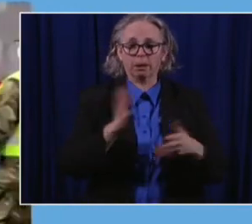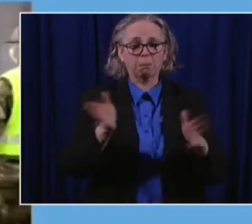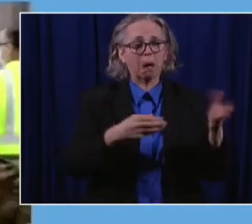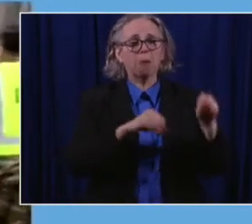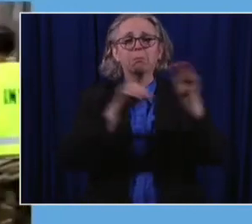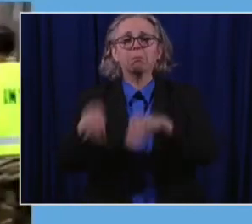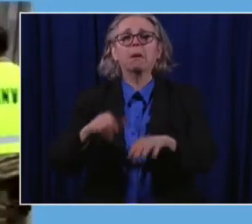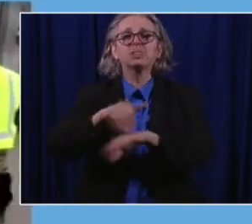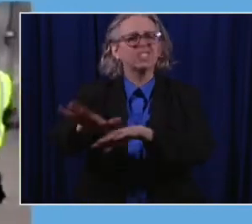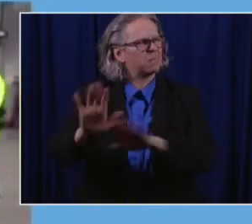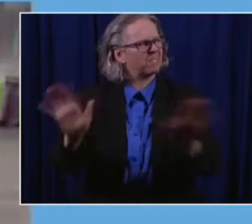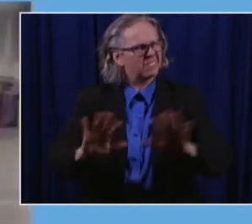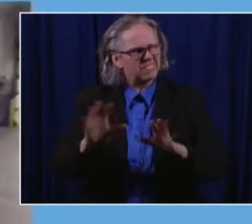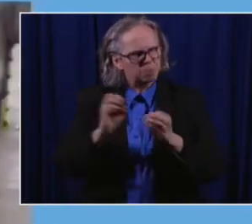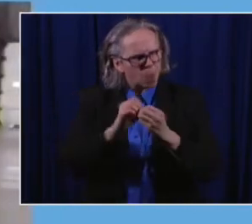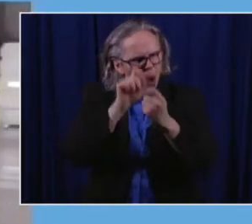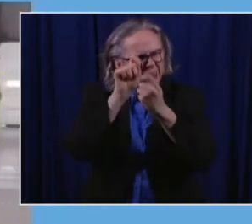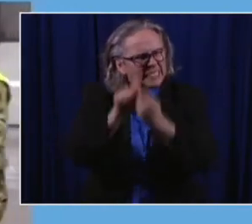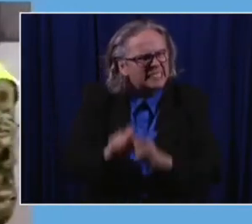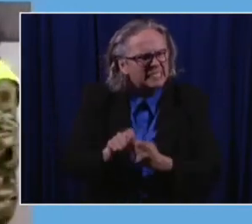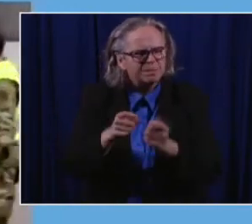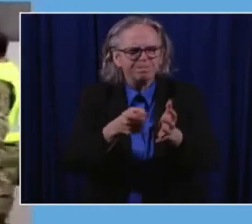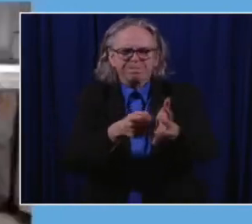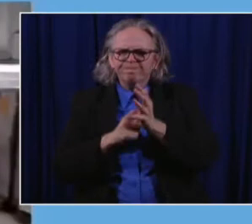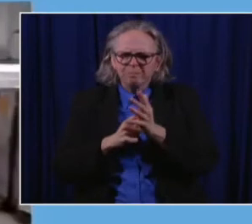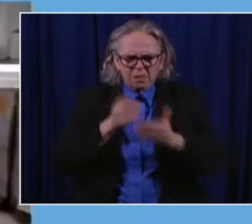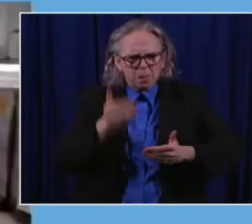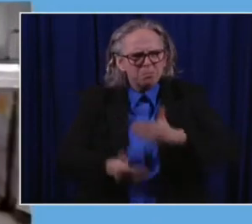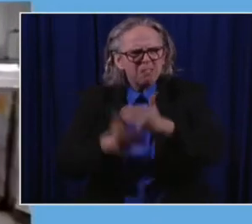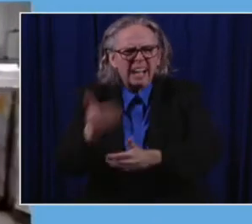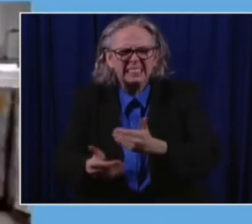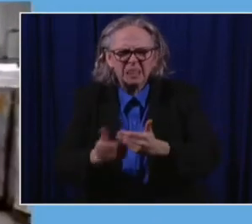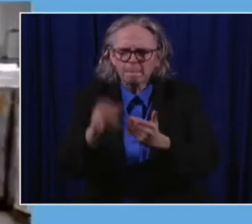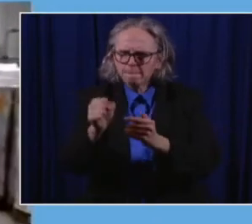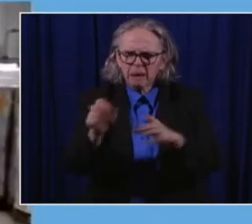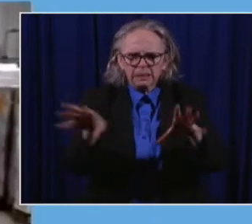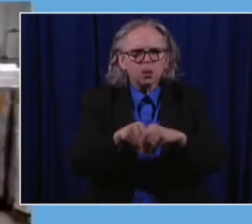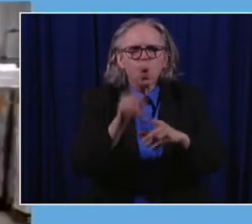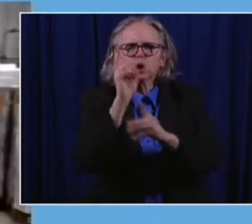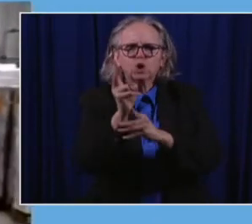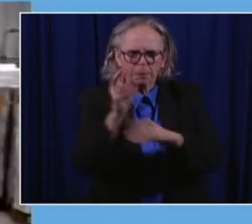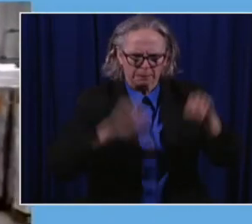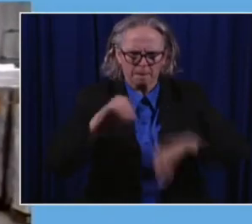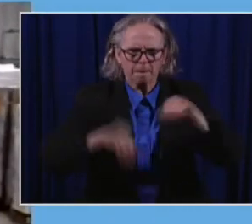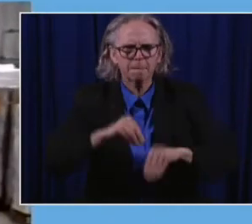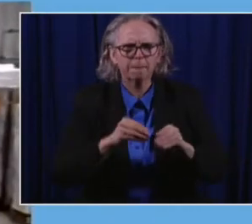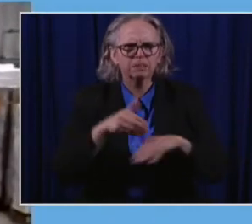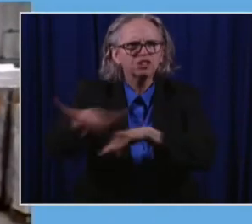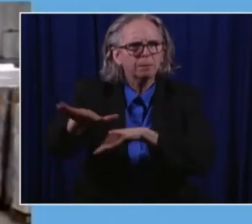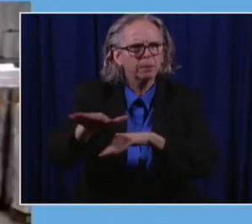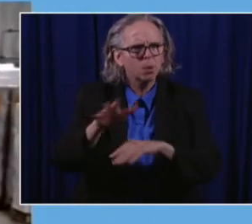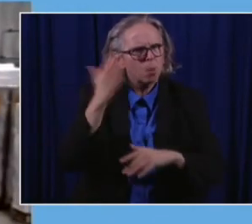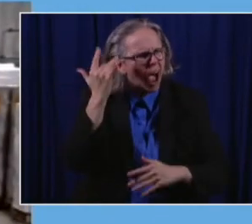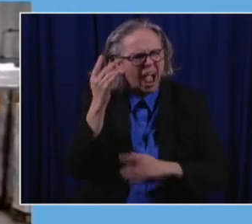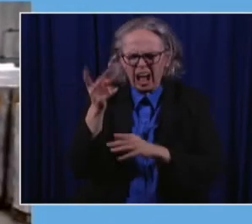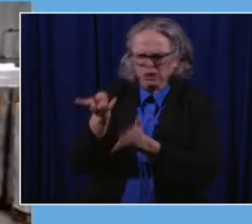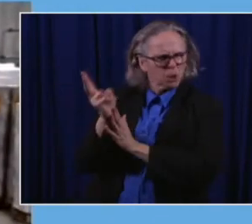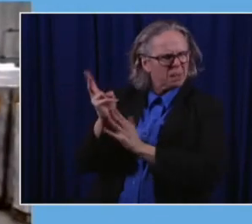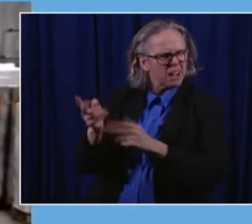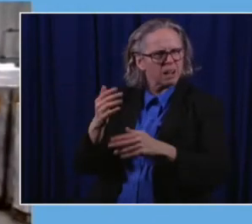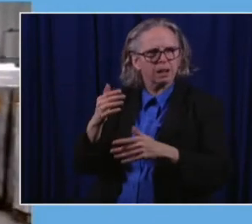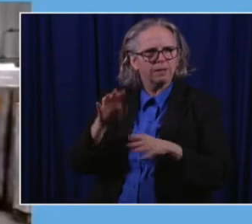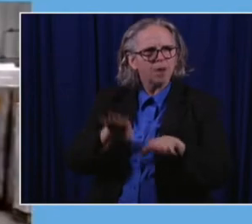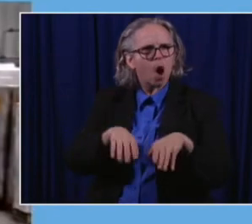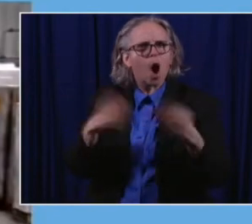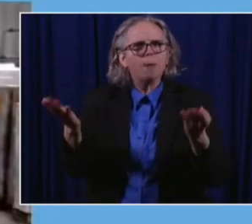They process this and do it in 2 minutes because they don't want that to be out of the dry ice,